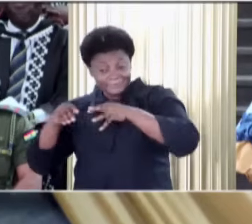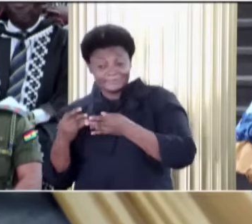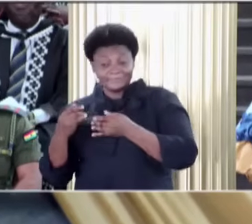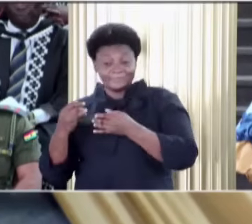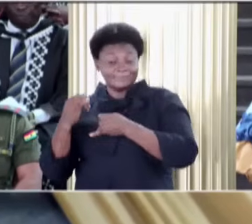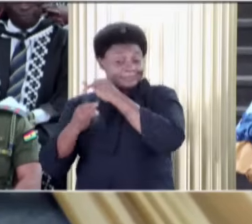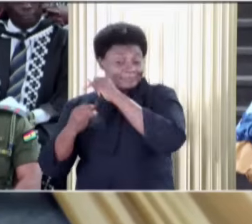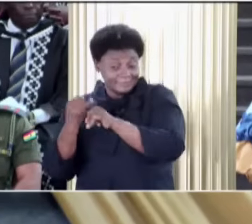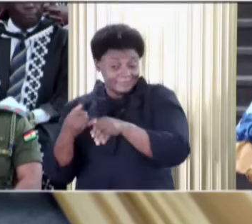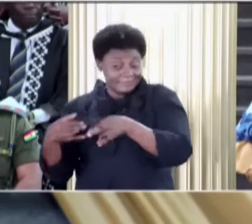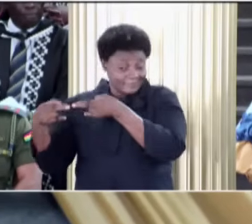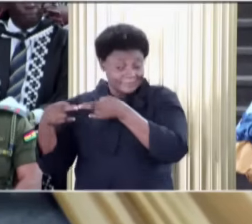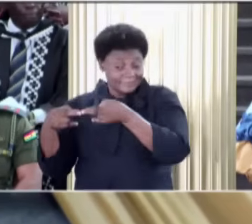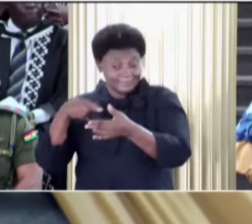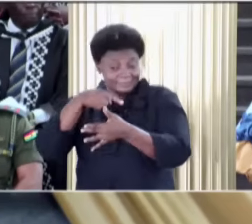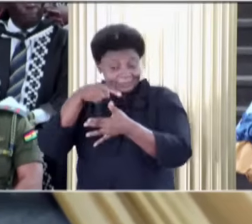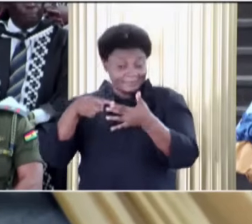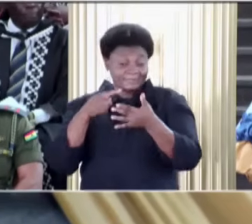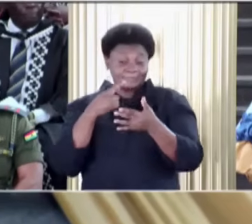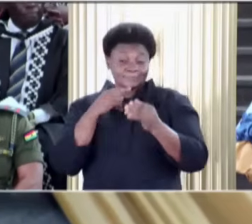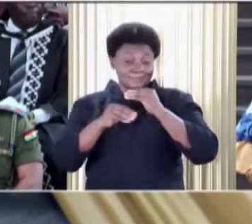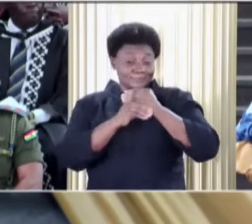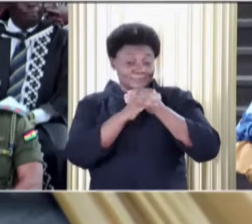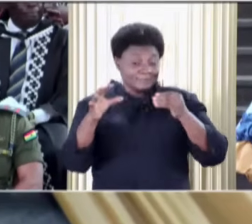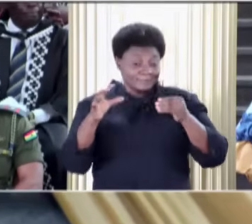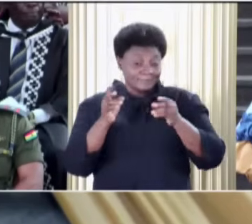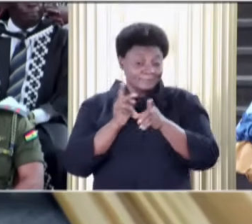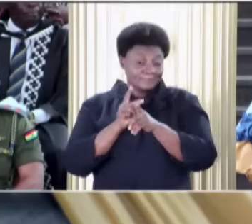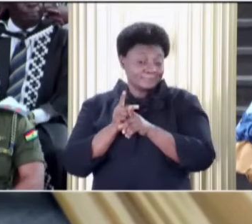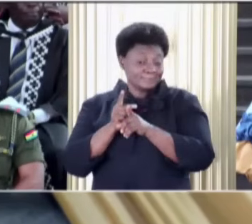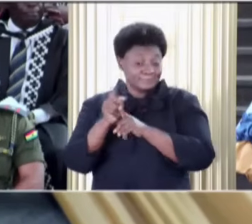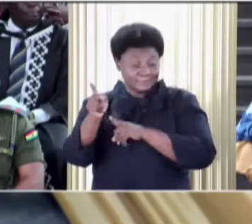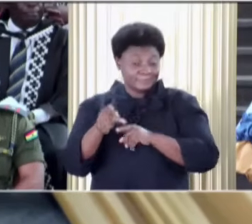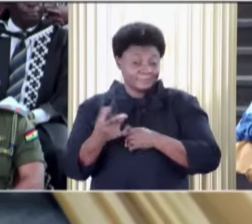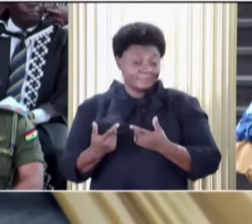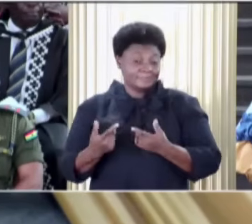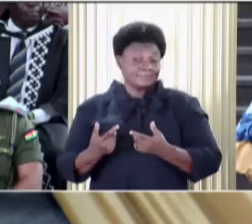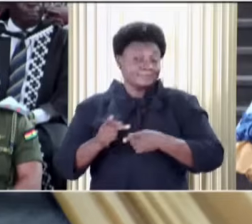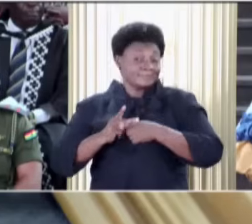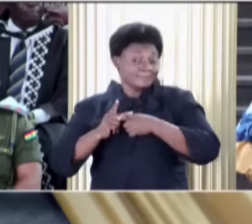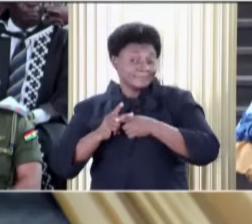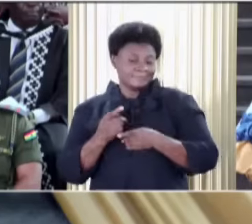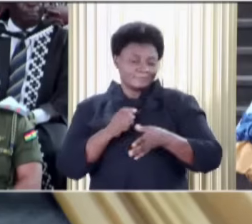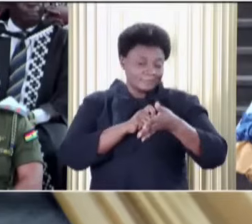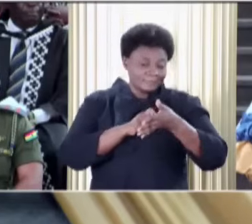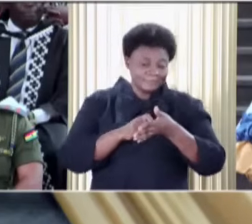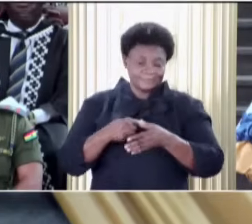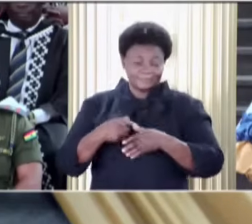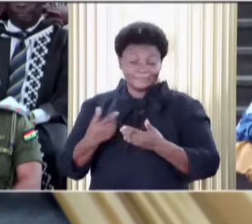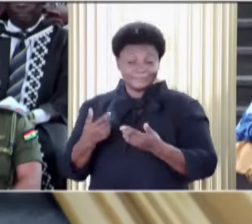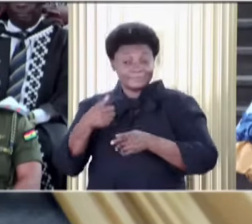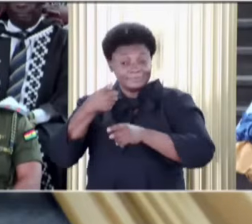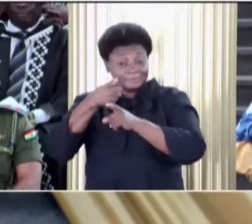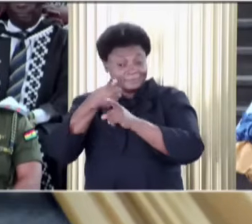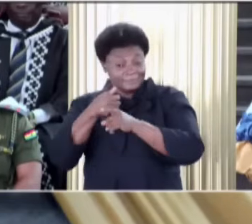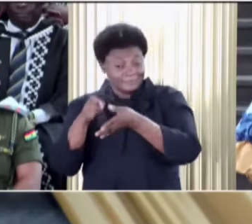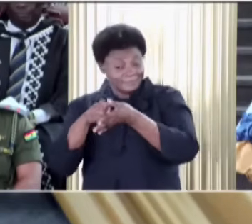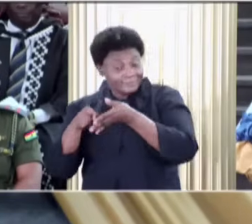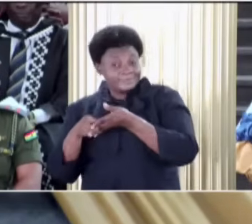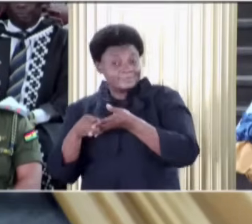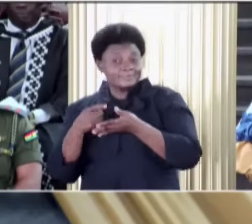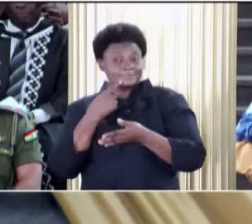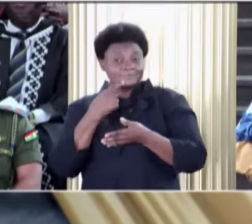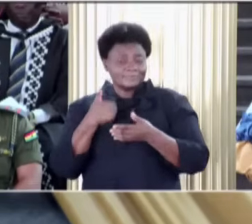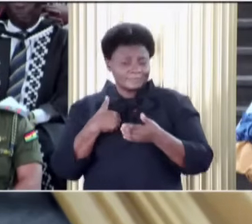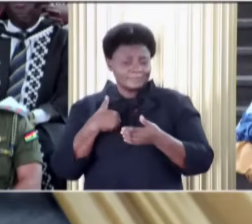a seasoned media practitioner and acclaimed poet, writer, author, she has built a reputation